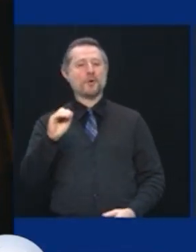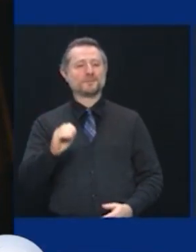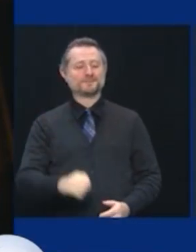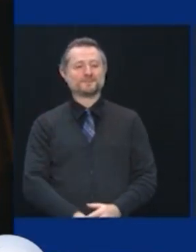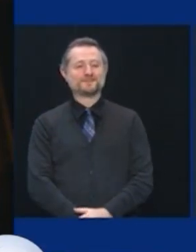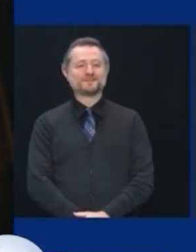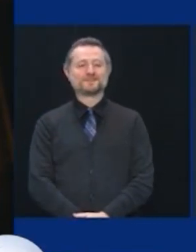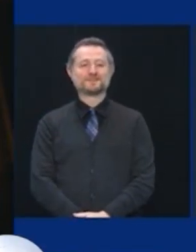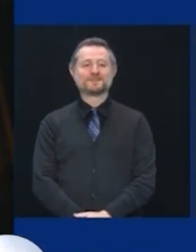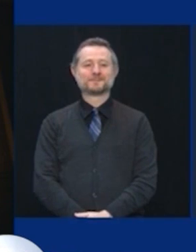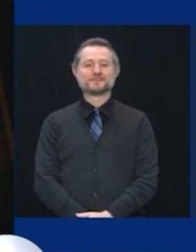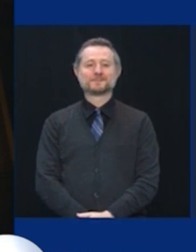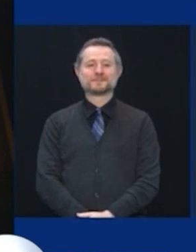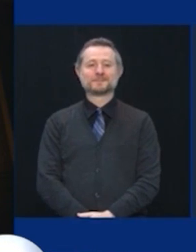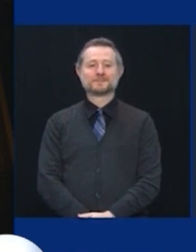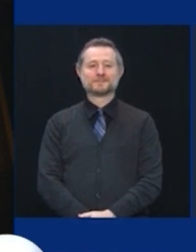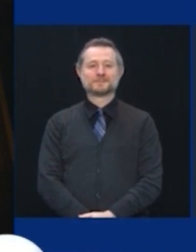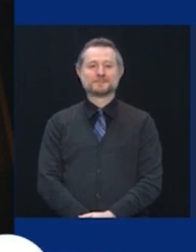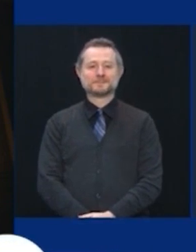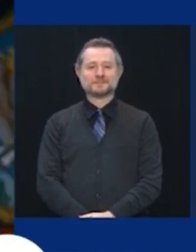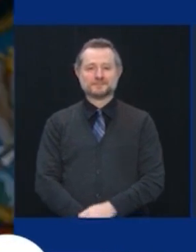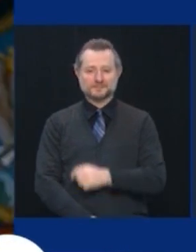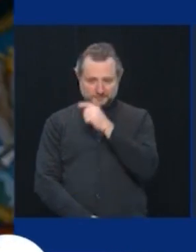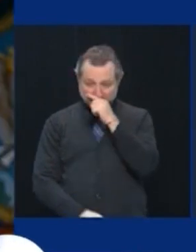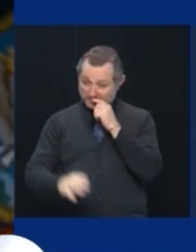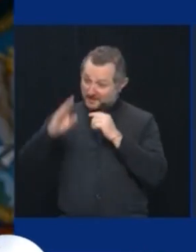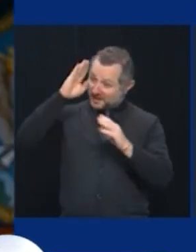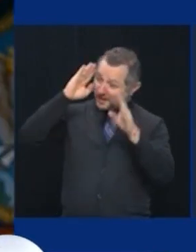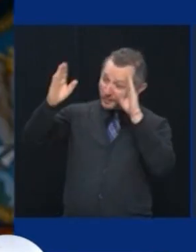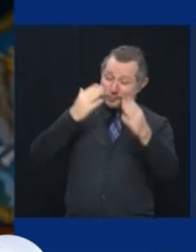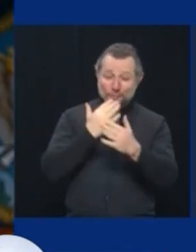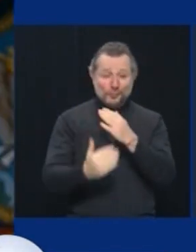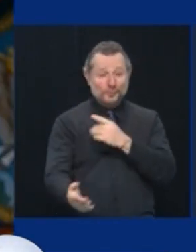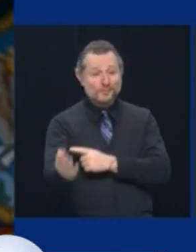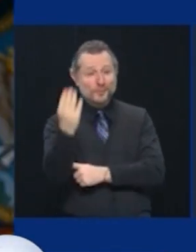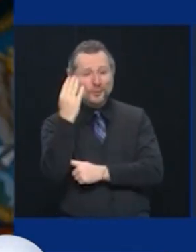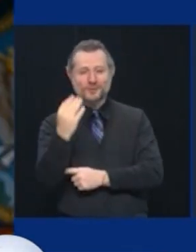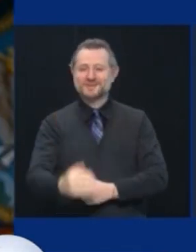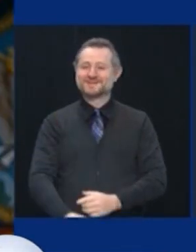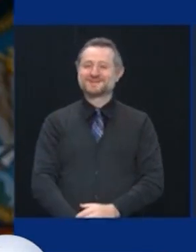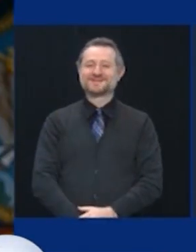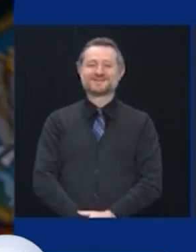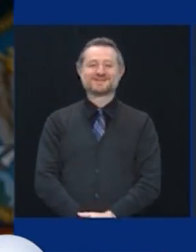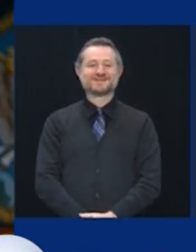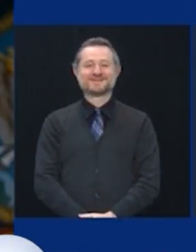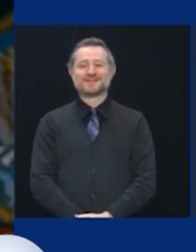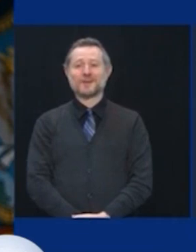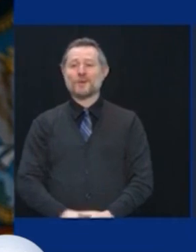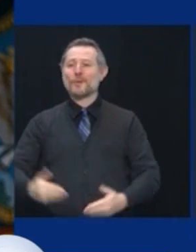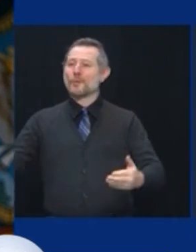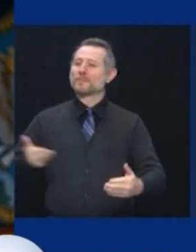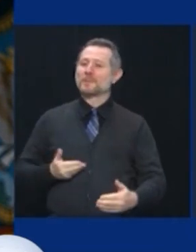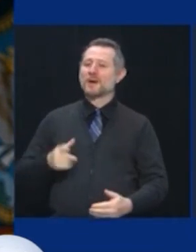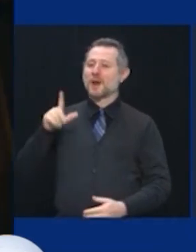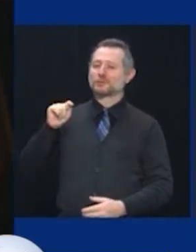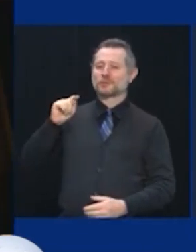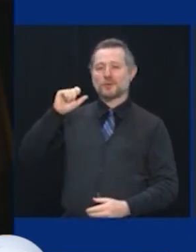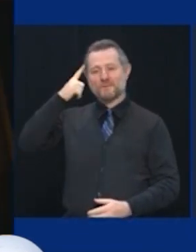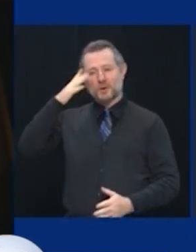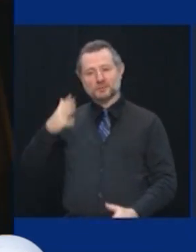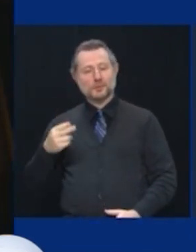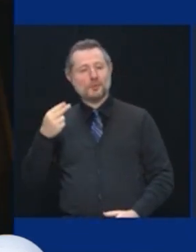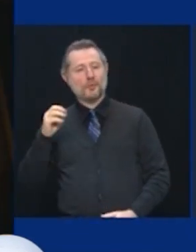Why the War Room at the State Capitol? Because Governor Andrew Cuomo says we've been at war with the COVID-19 virus for almost a year now. So the first